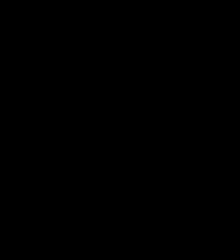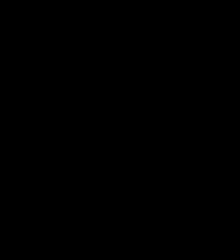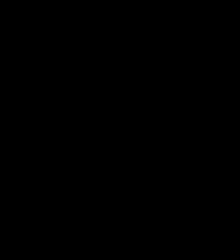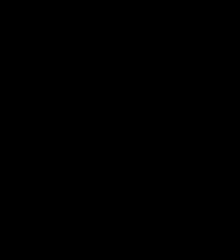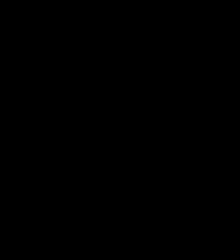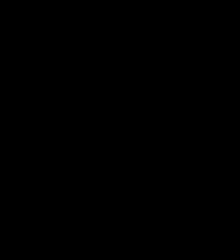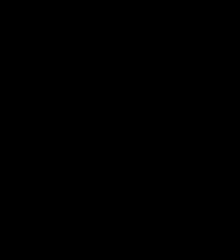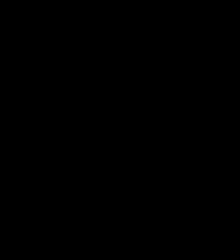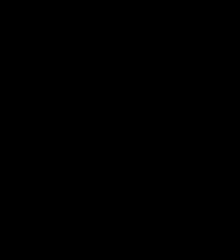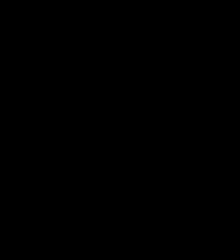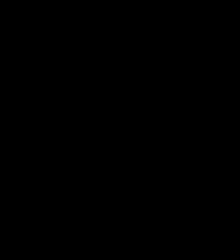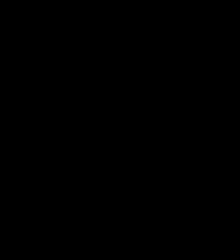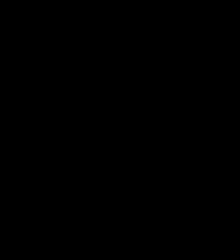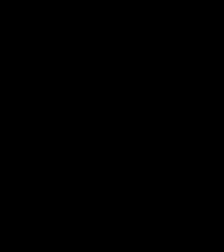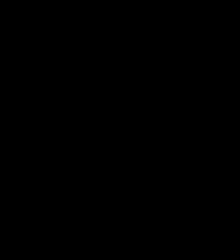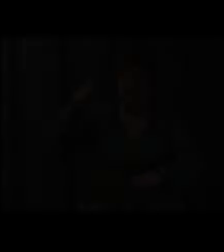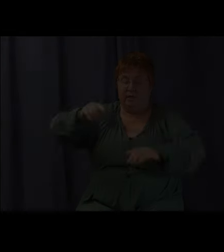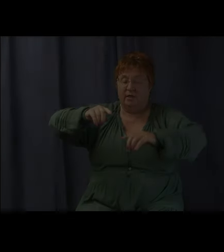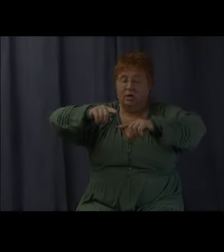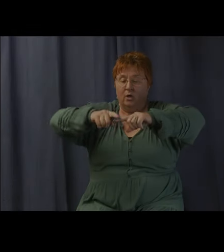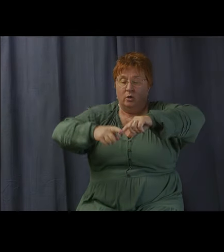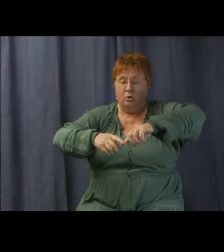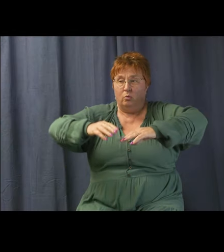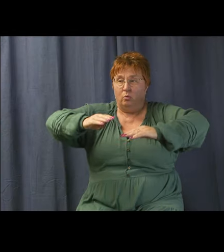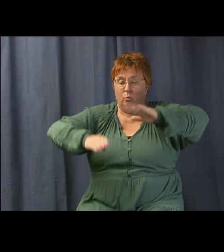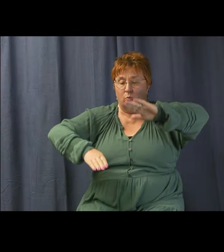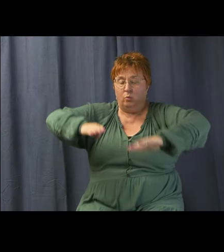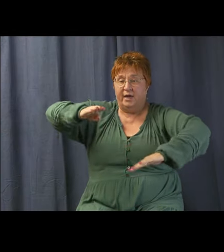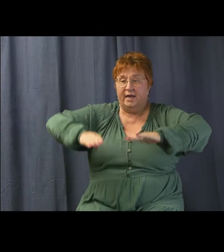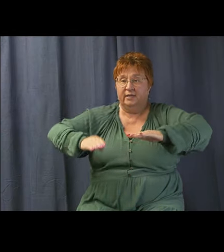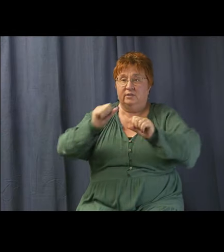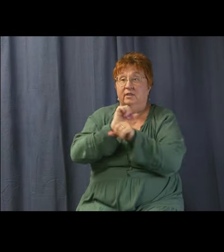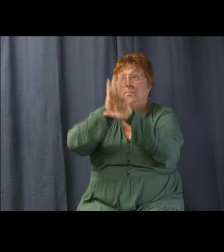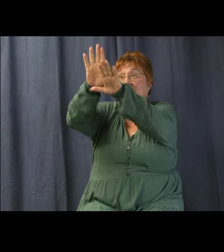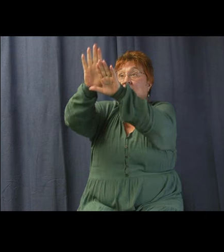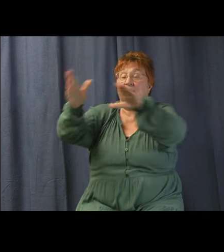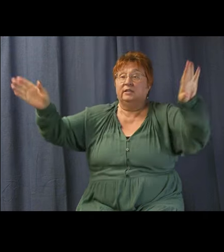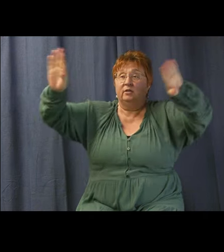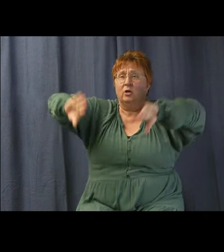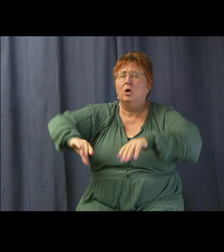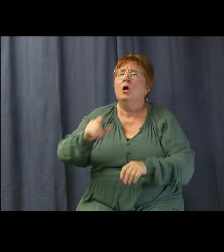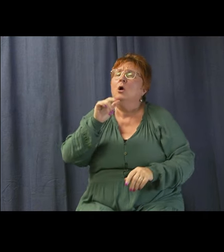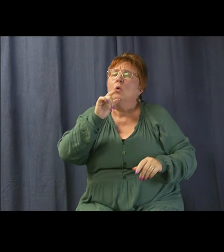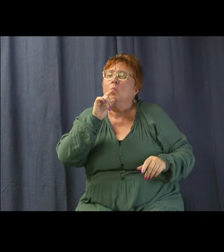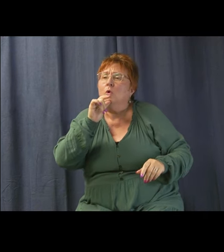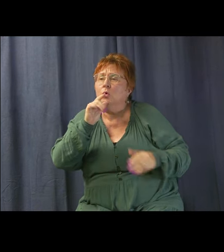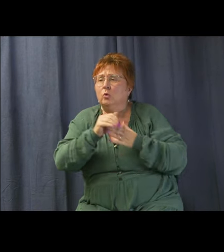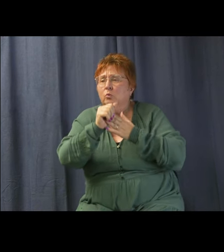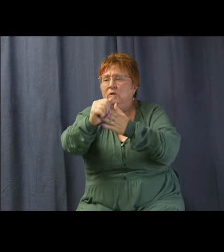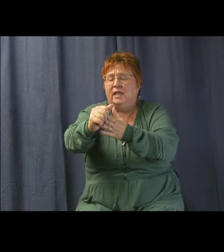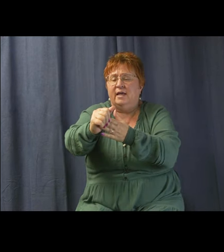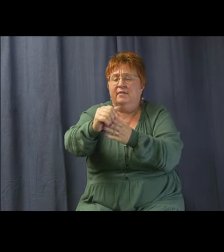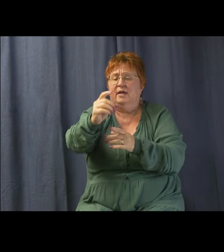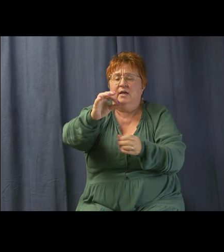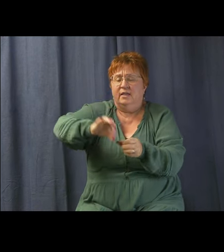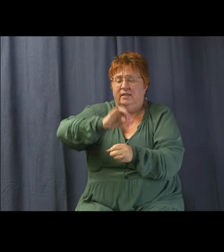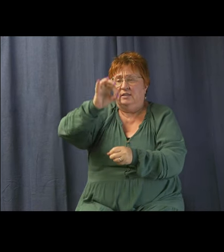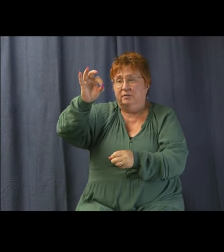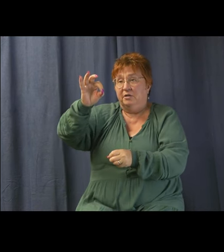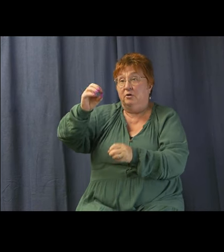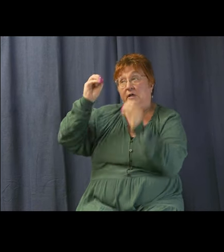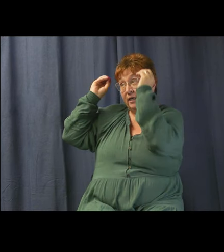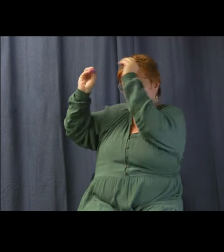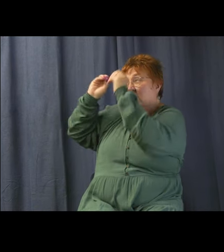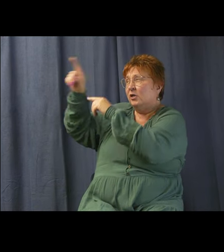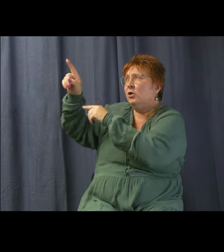the earth in a measure, and weighed the mountains in little scales, and the hills in a balance. Who directed the Spirit of the Lord, or being his counselor, taught him?